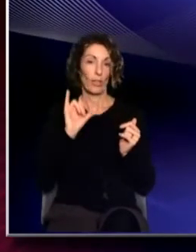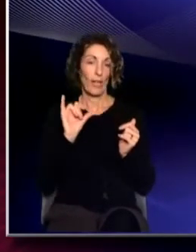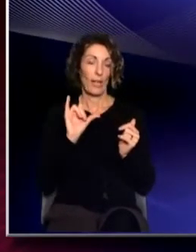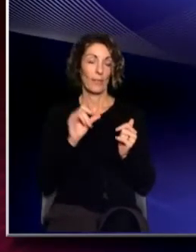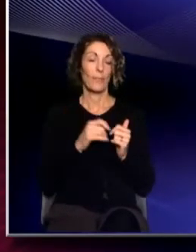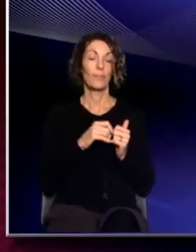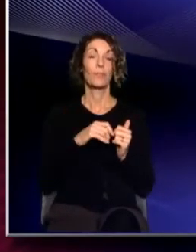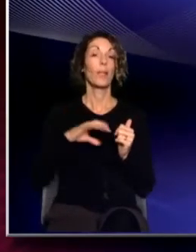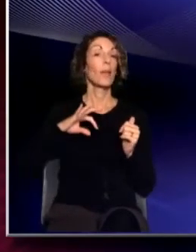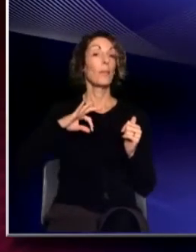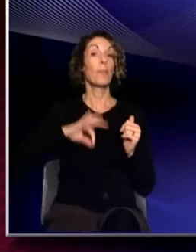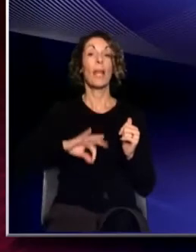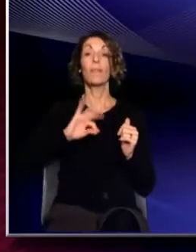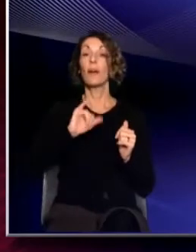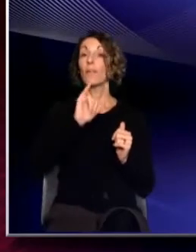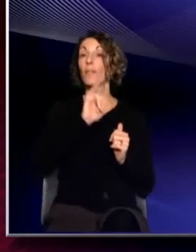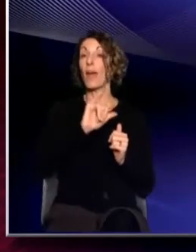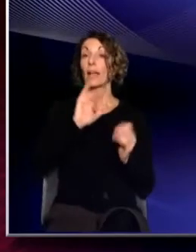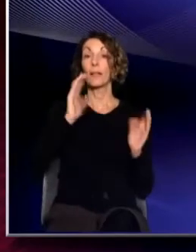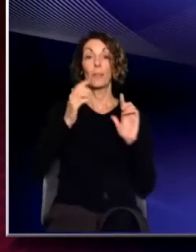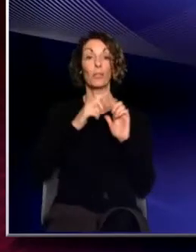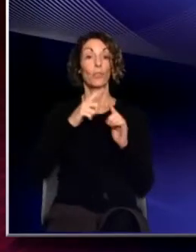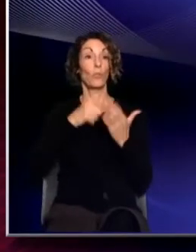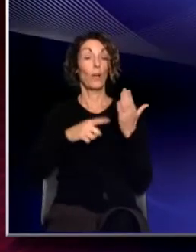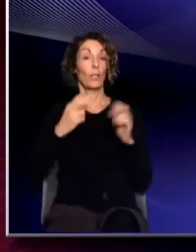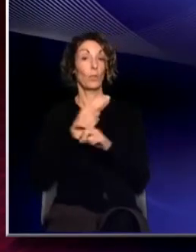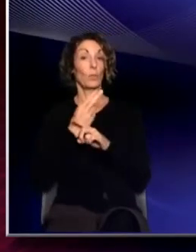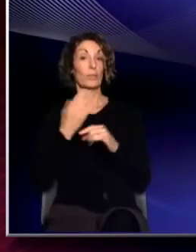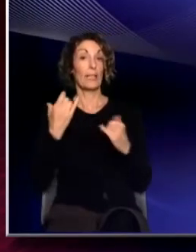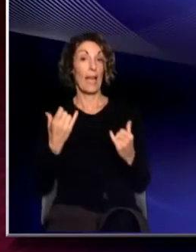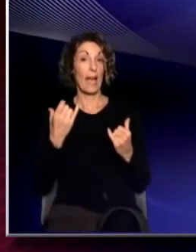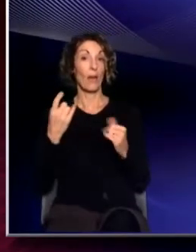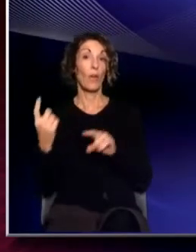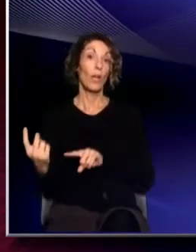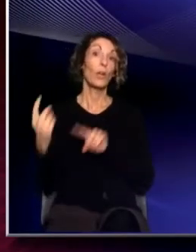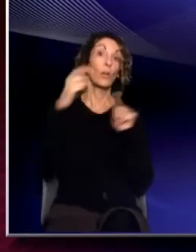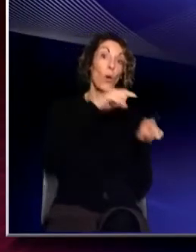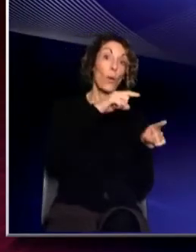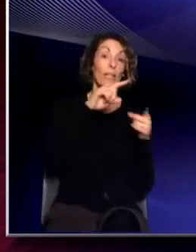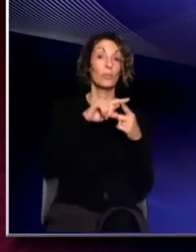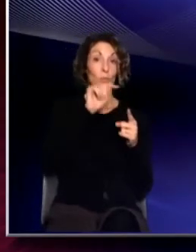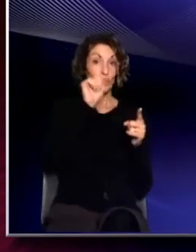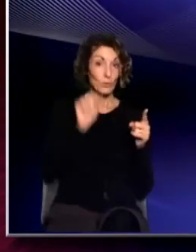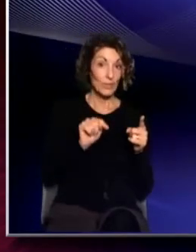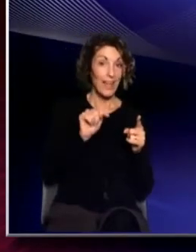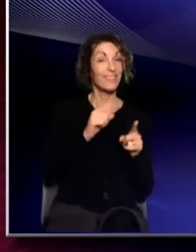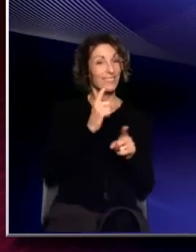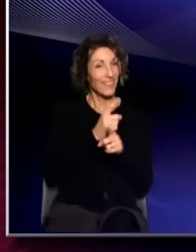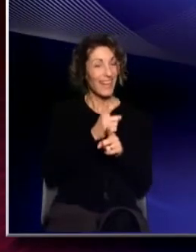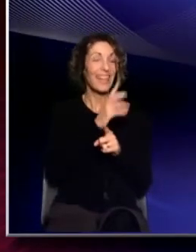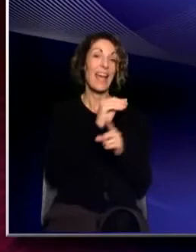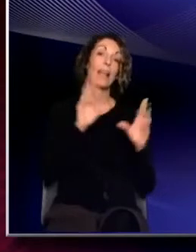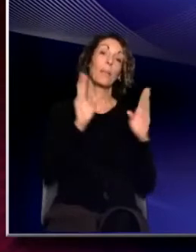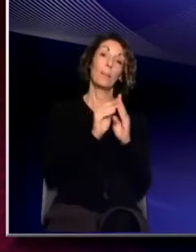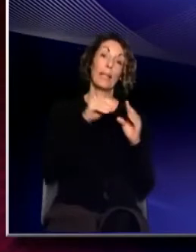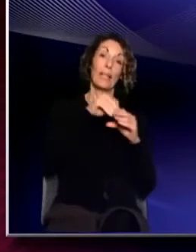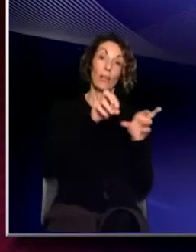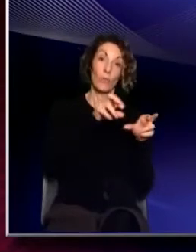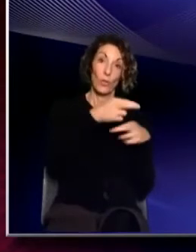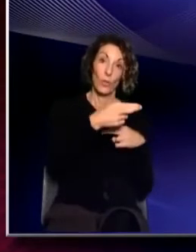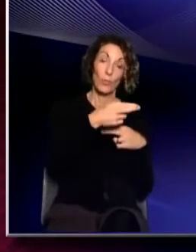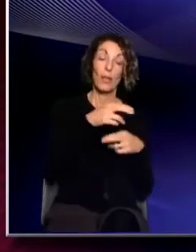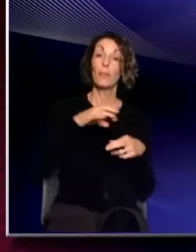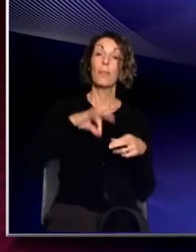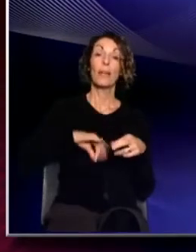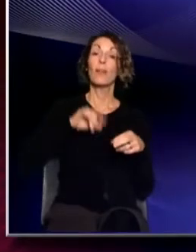What are the benefits of this versus the existing system of going to Tucson, right, and meeting in a room, is it takes it